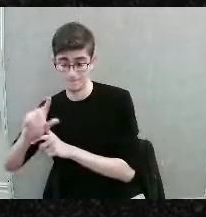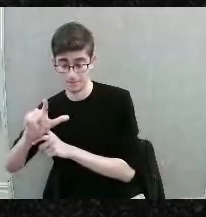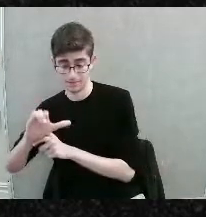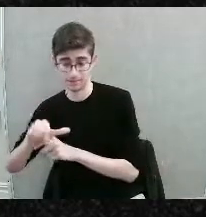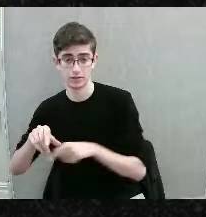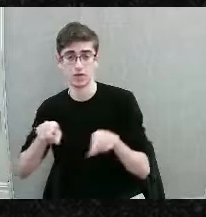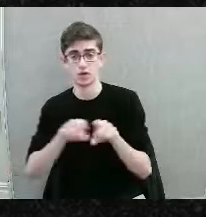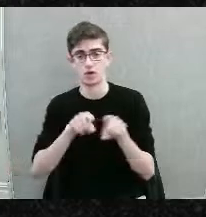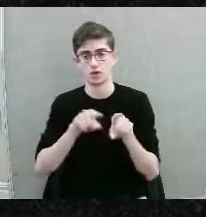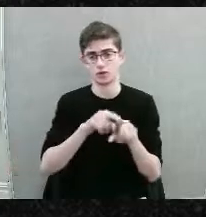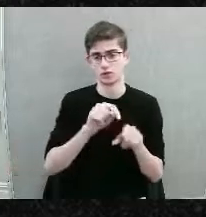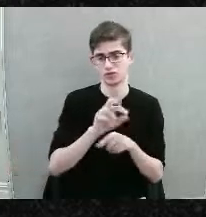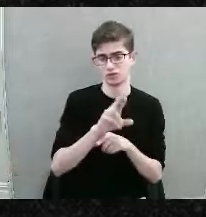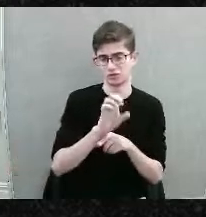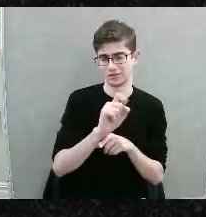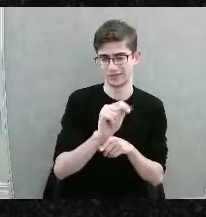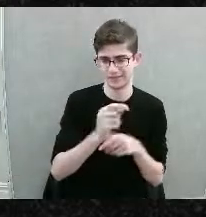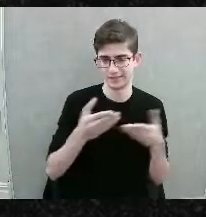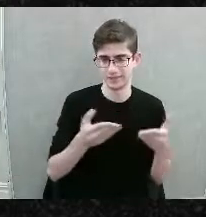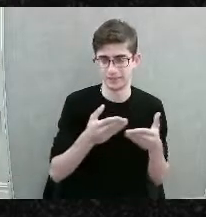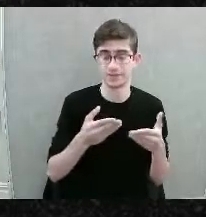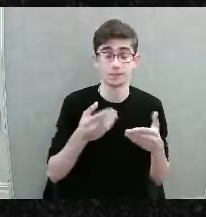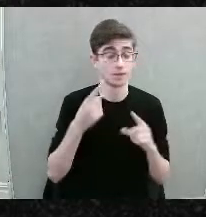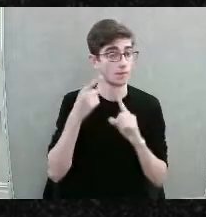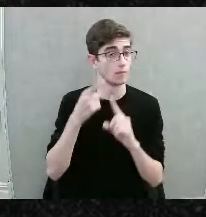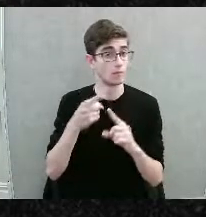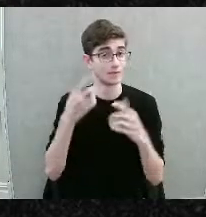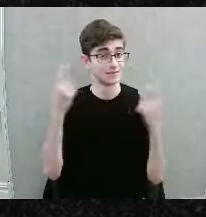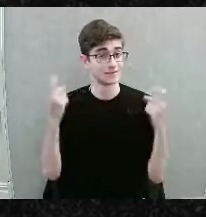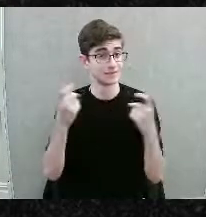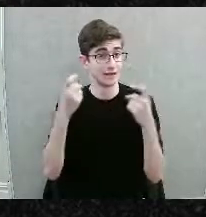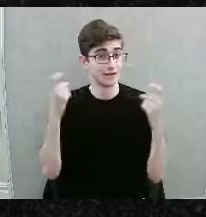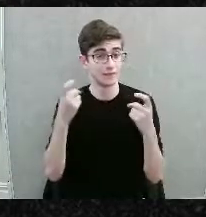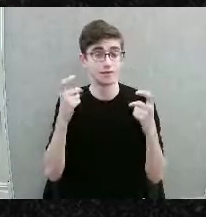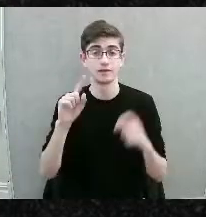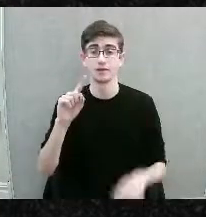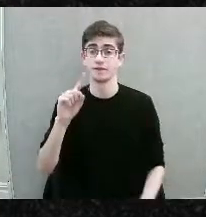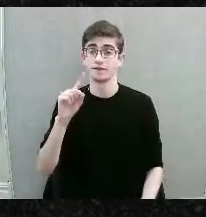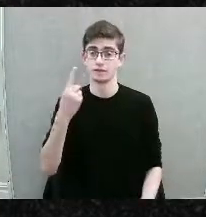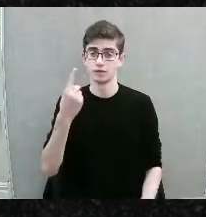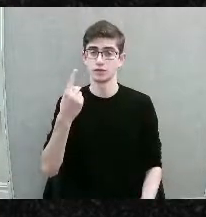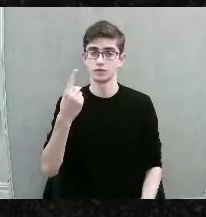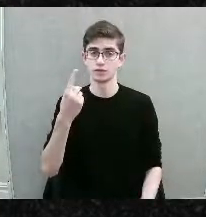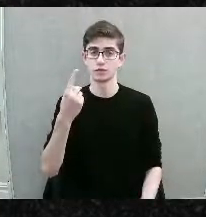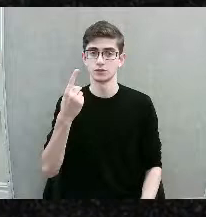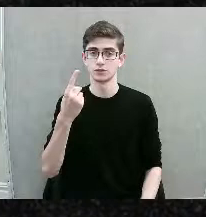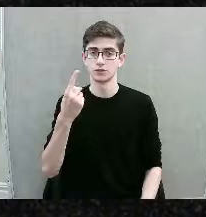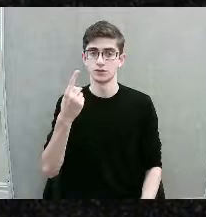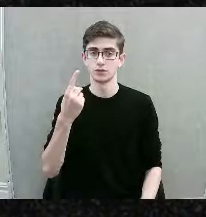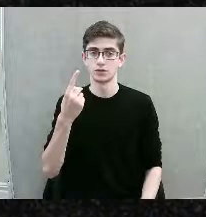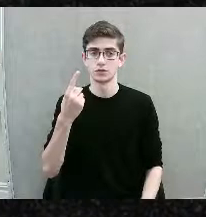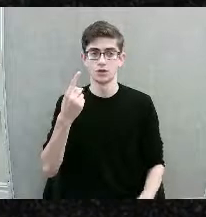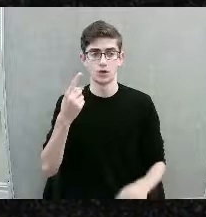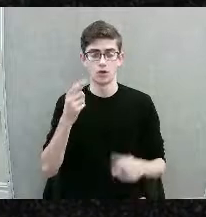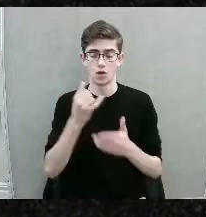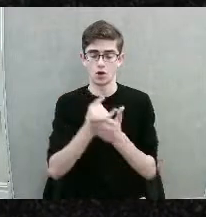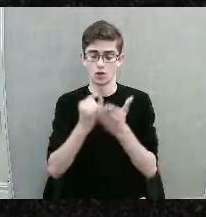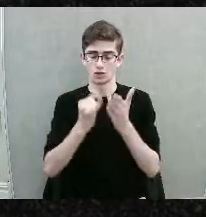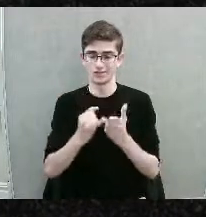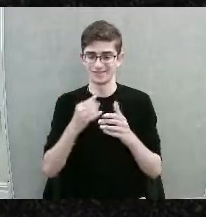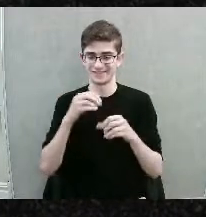Literary Trust. And it is in celebration of the first holder of the artist in residence